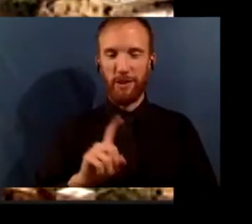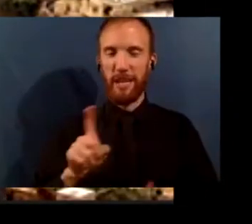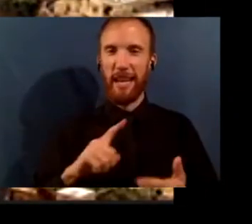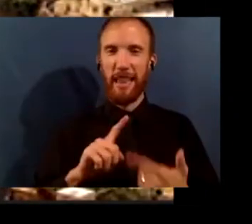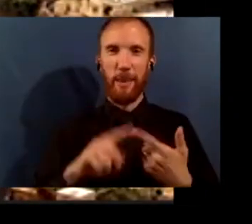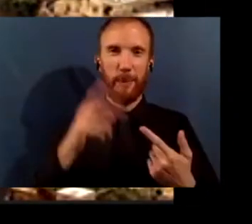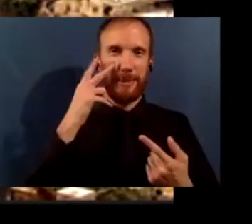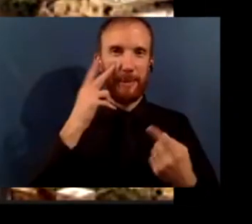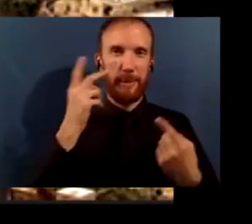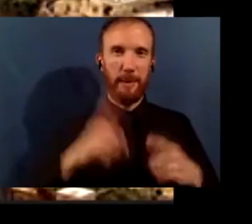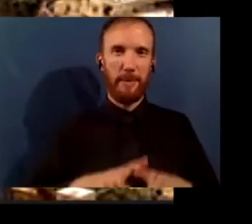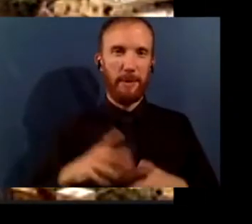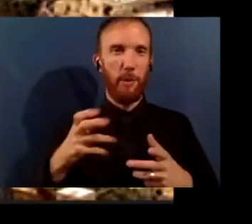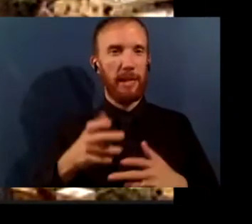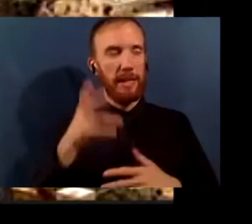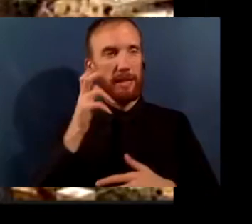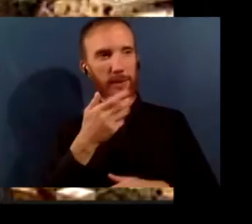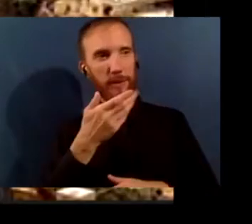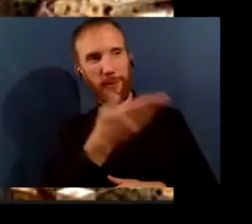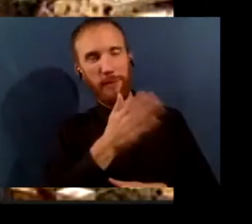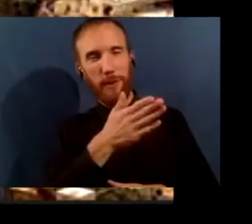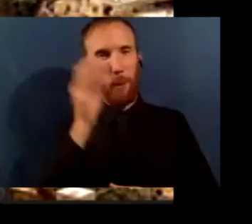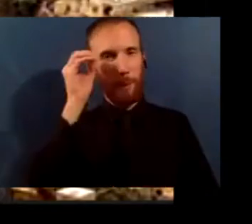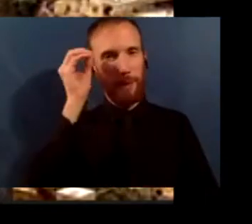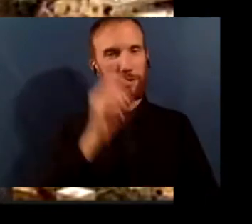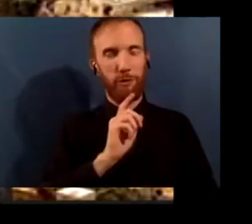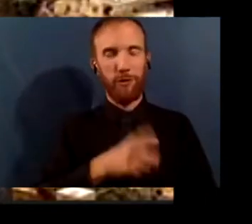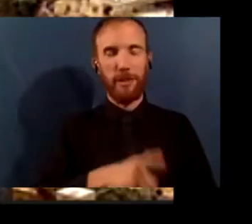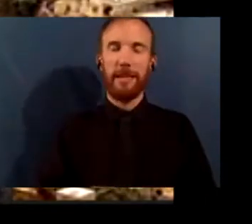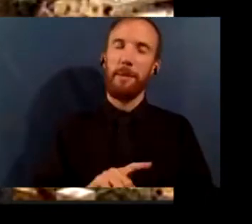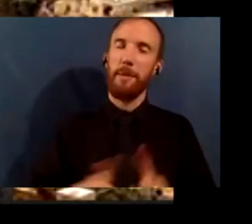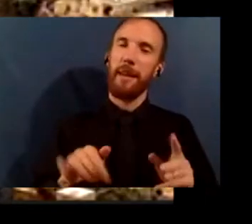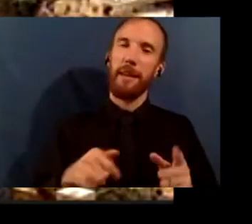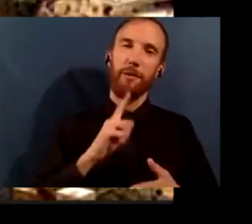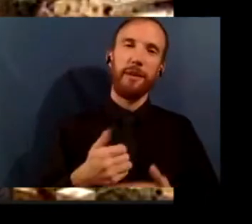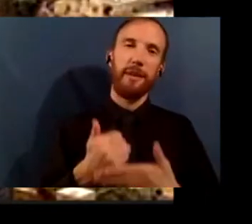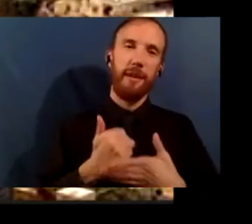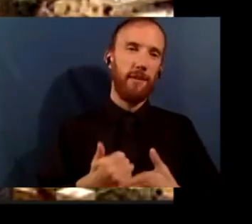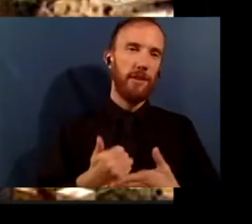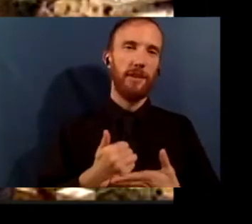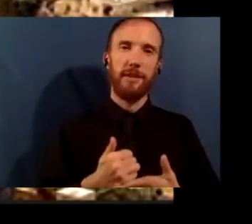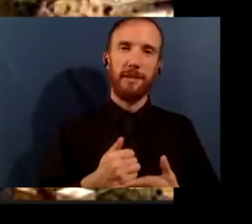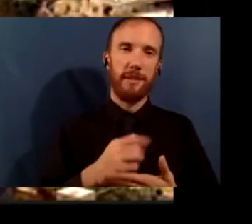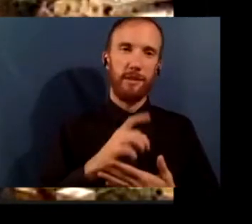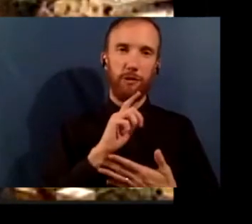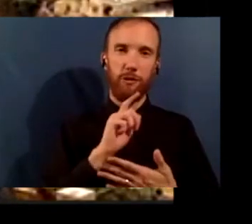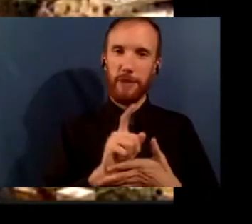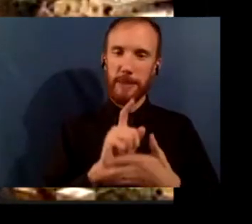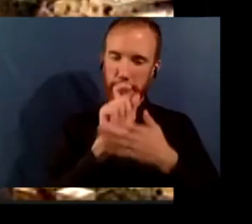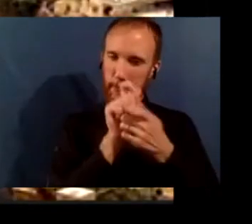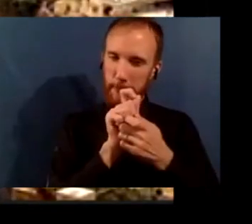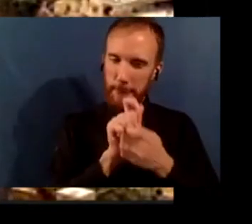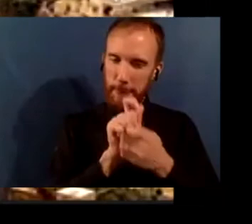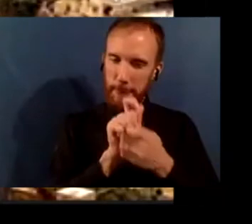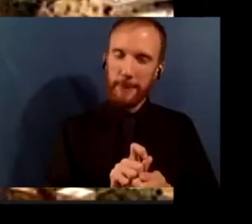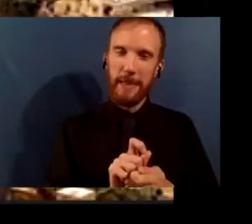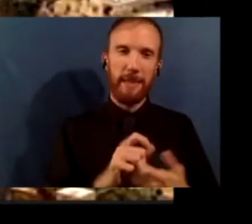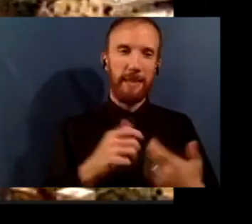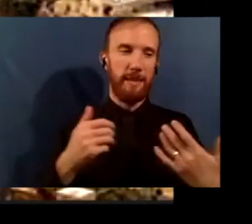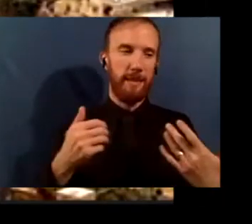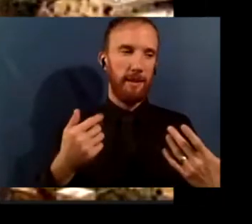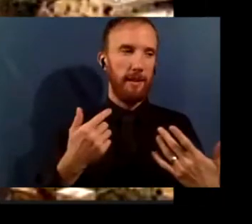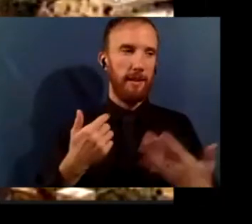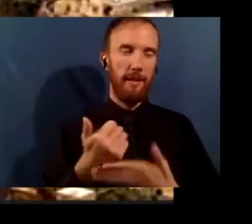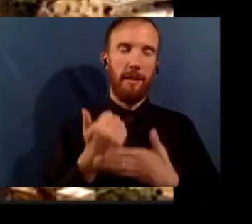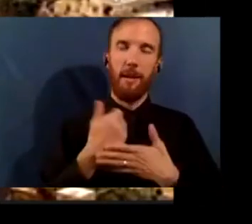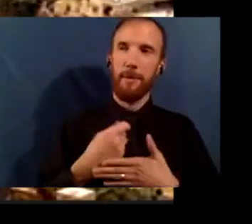we want to hear from you, really. But that was extremely helpful. I mean, it was very nuanced and gave us, you know, the historical conditions out